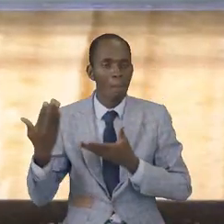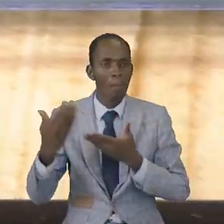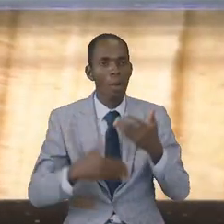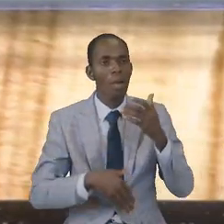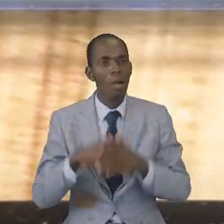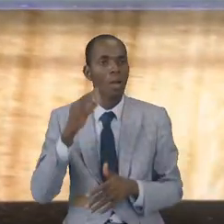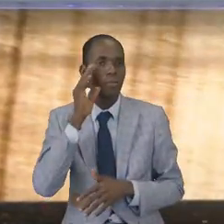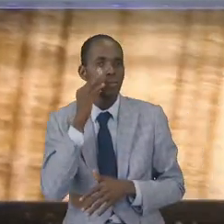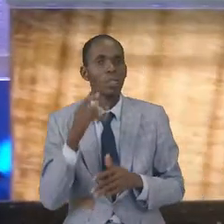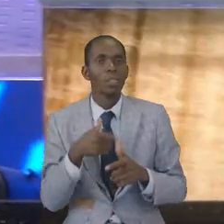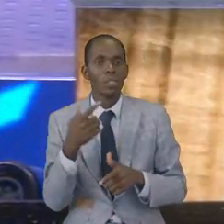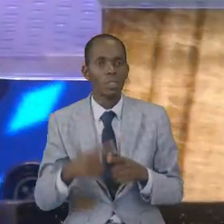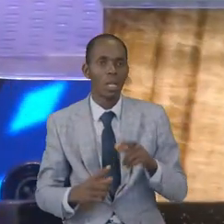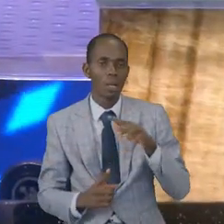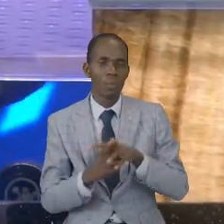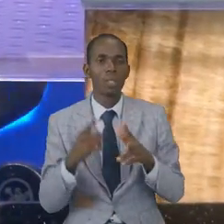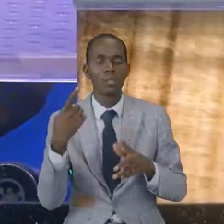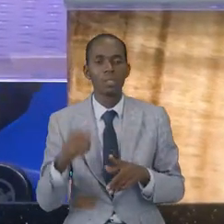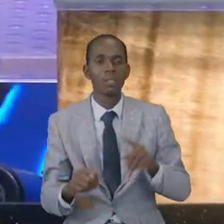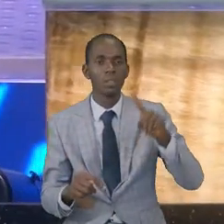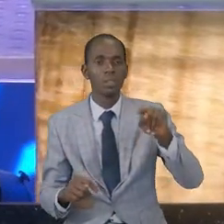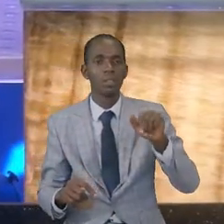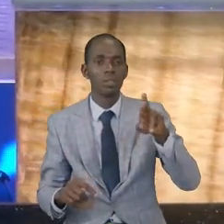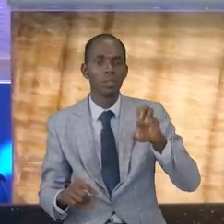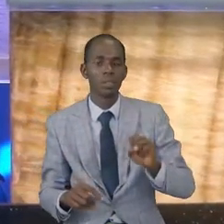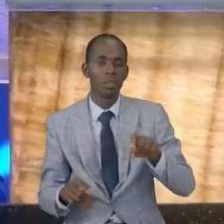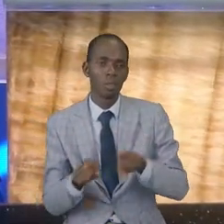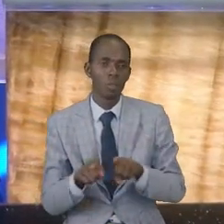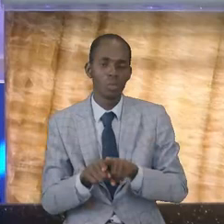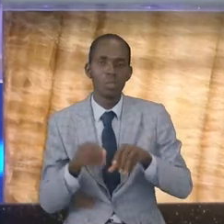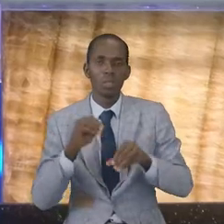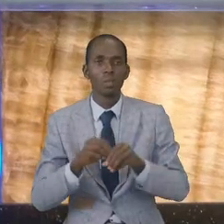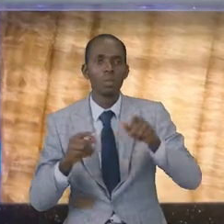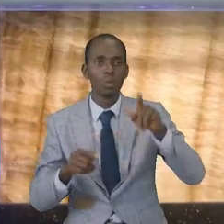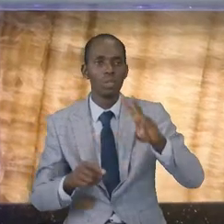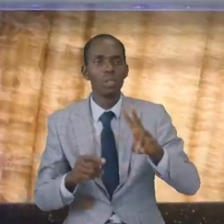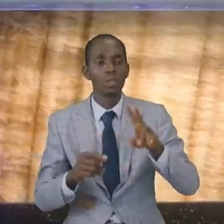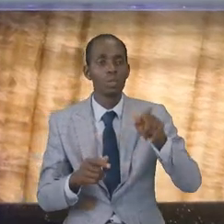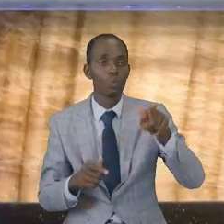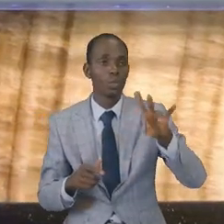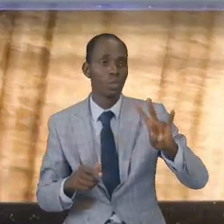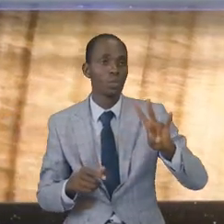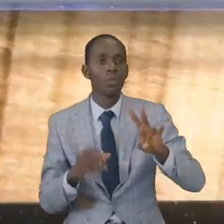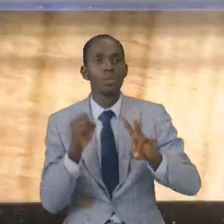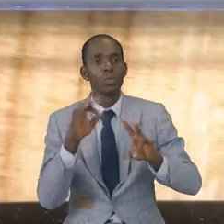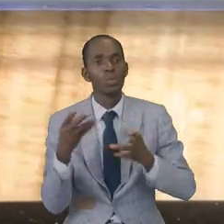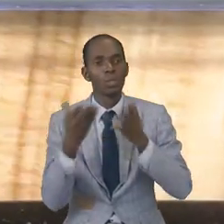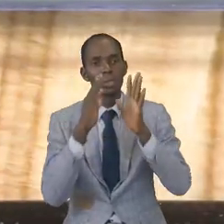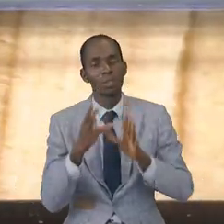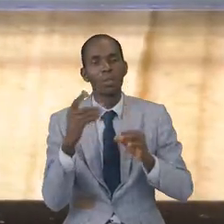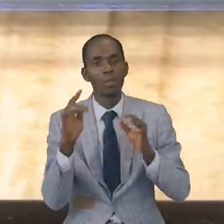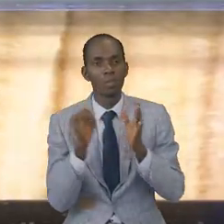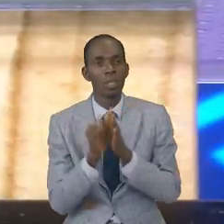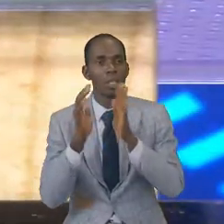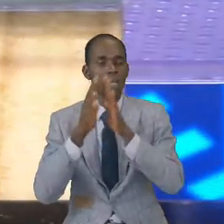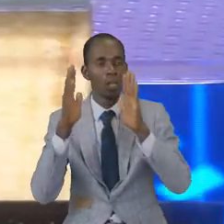the tares also. In verse 27, so the servants of the householder